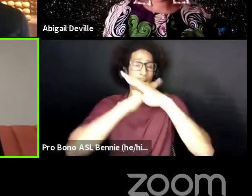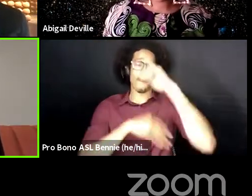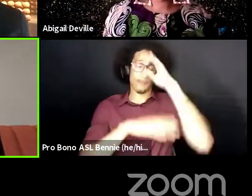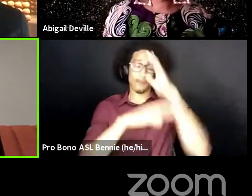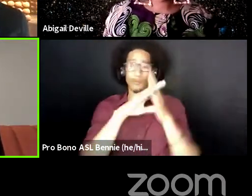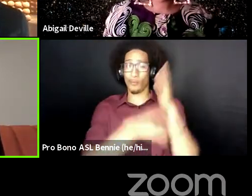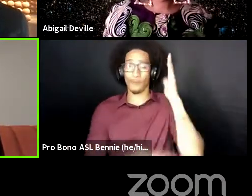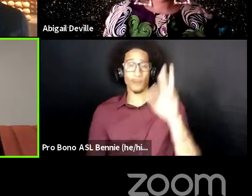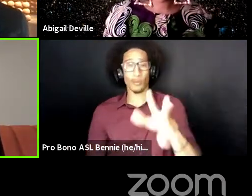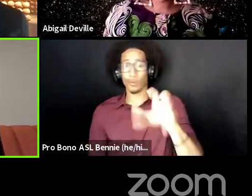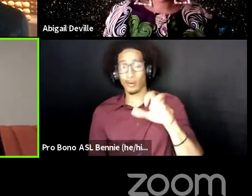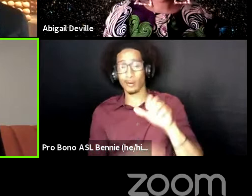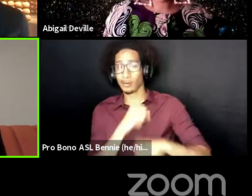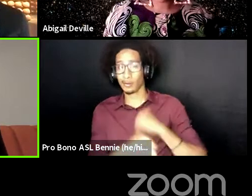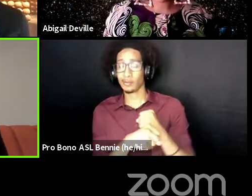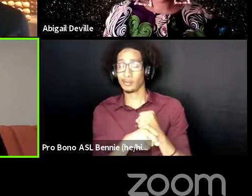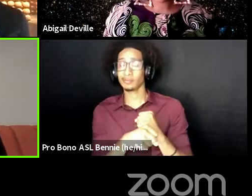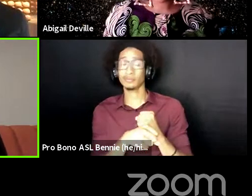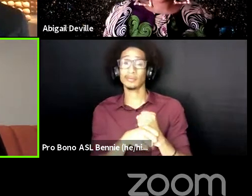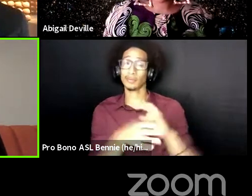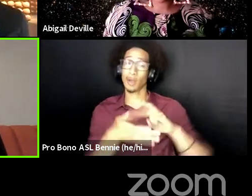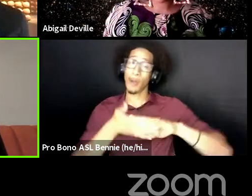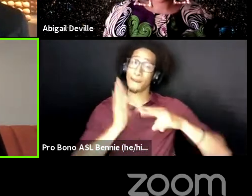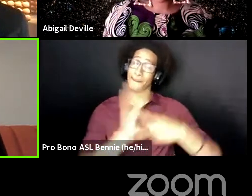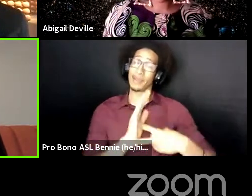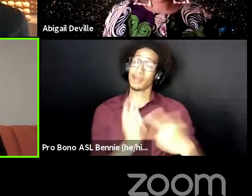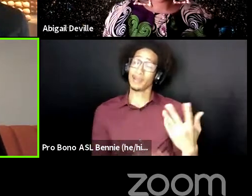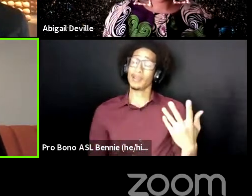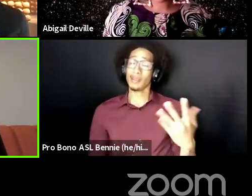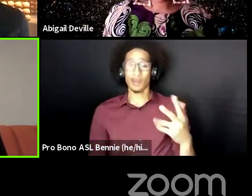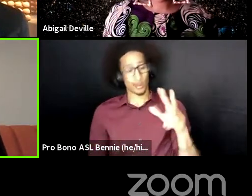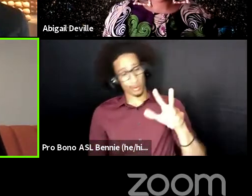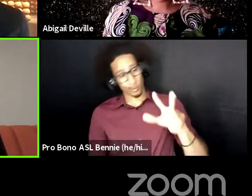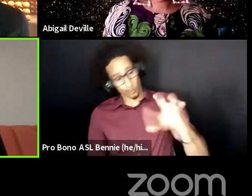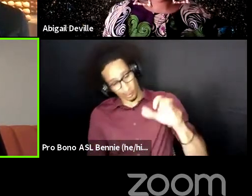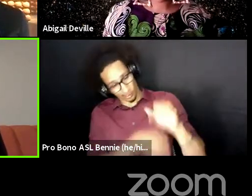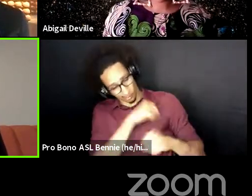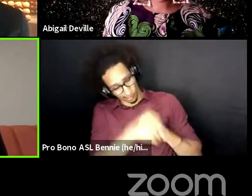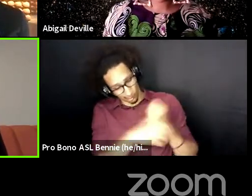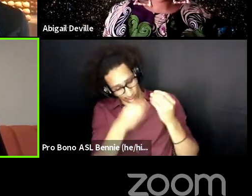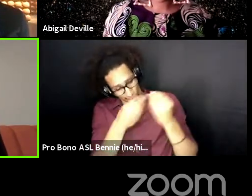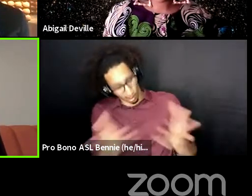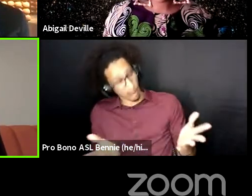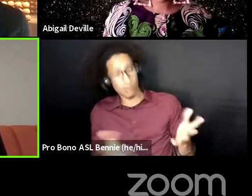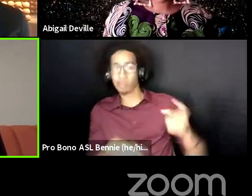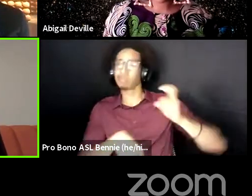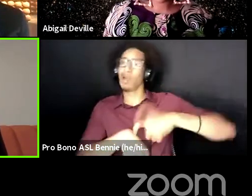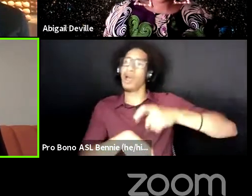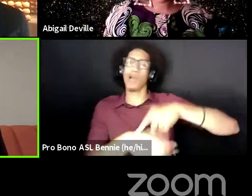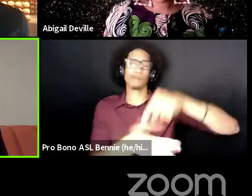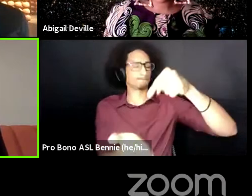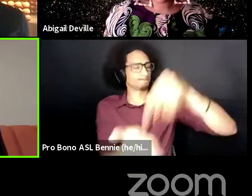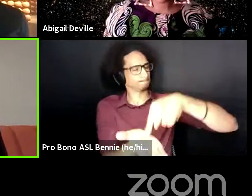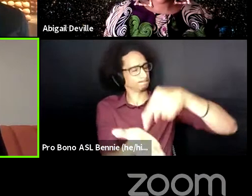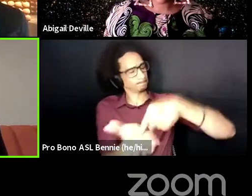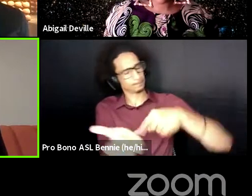able to live at the intellectual, material, physical scale that